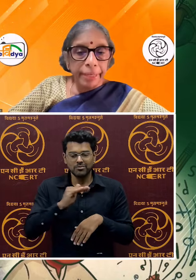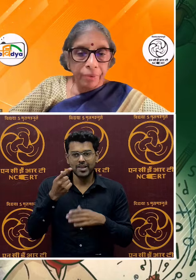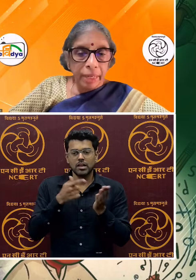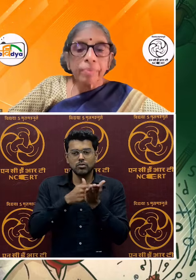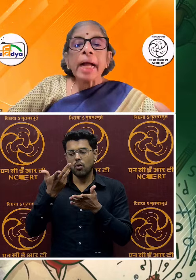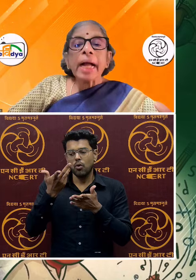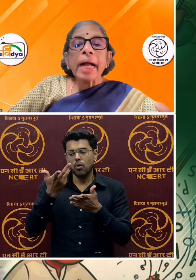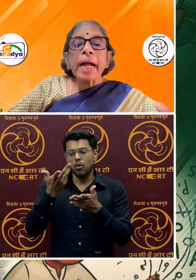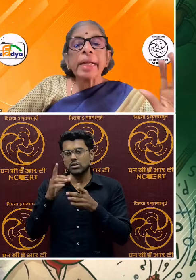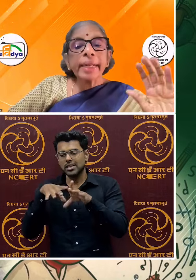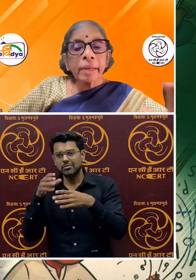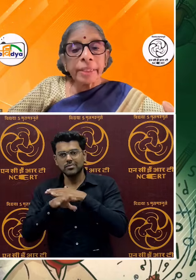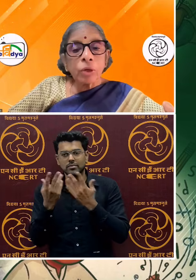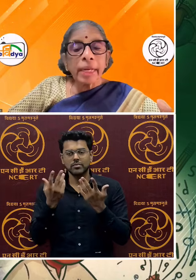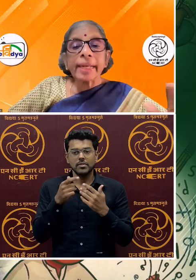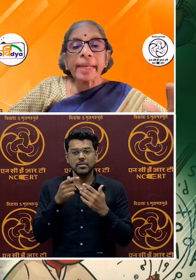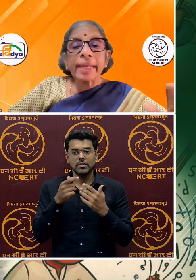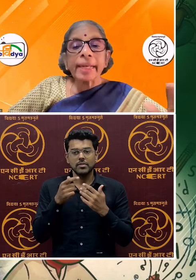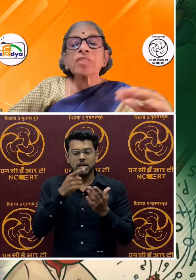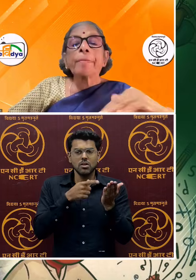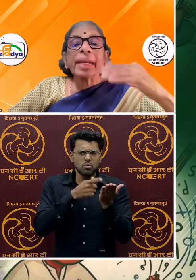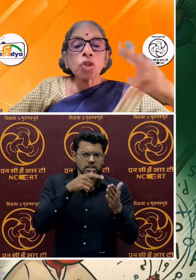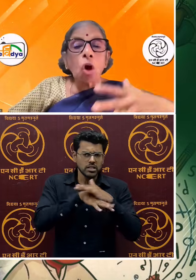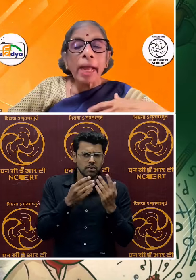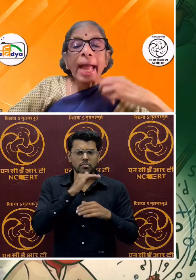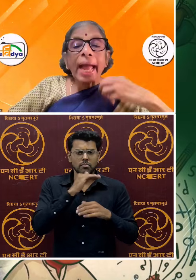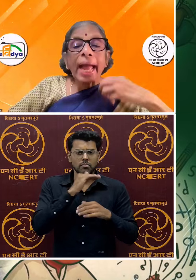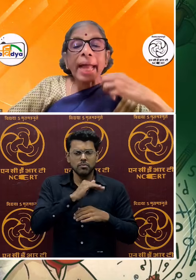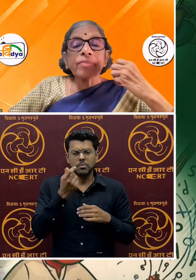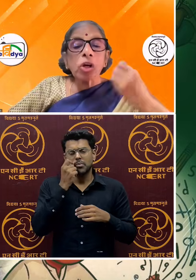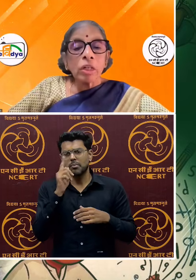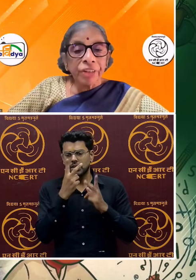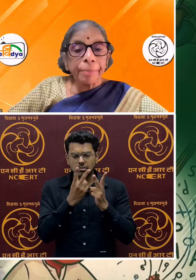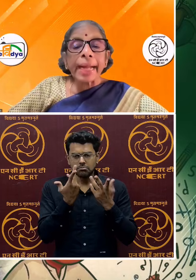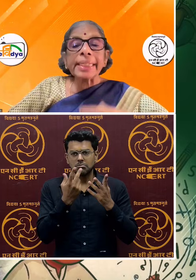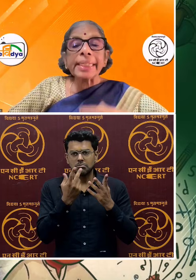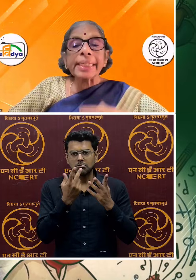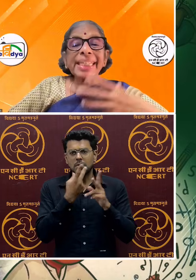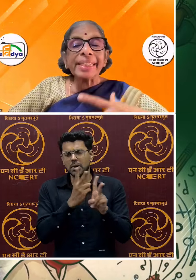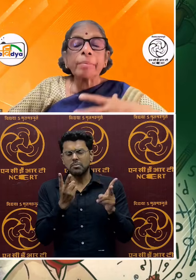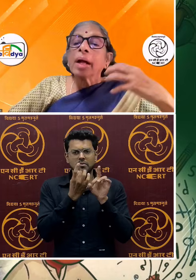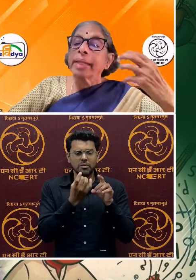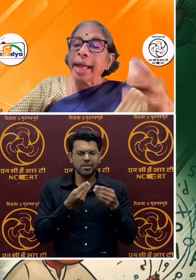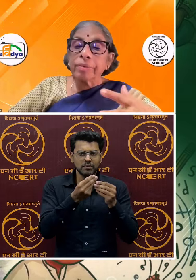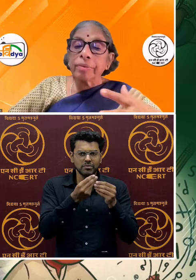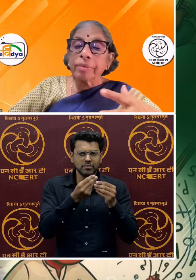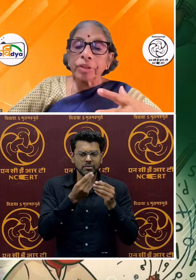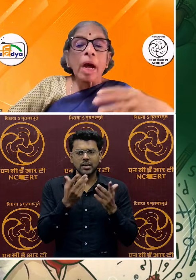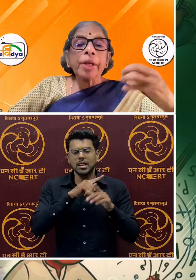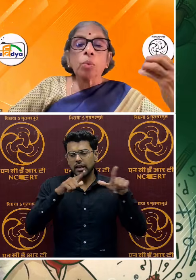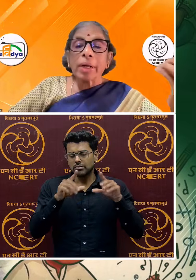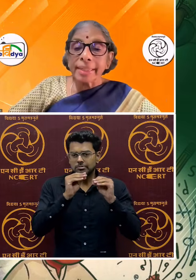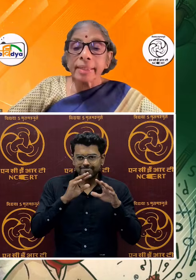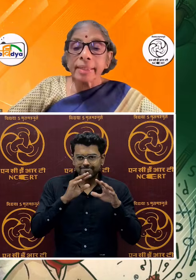or urban areas. There can be in the rural areas where parents talk and give a lot of feedback, teaching them the